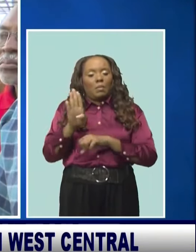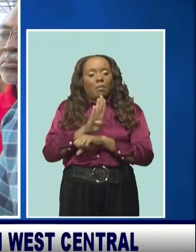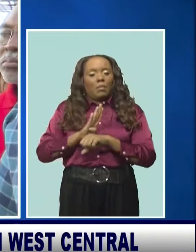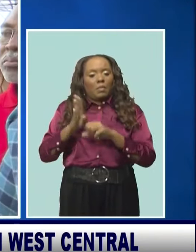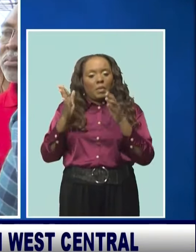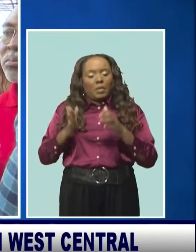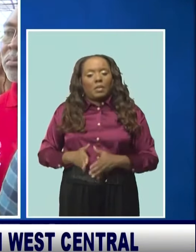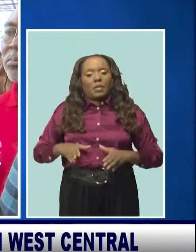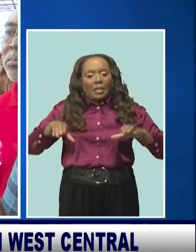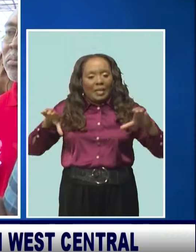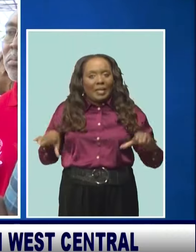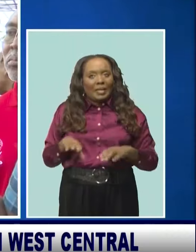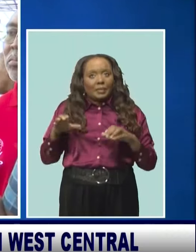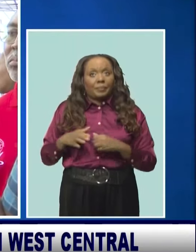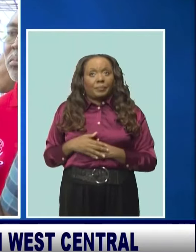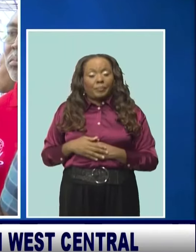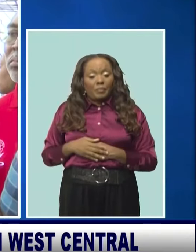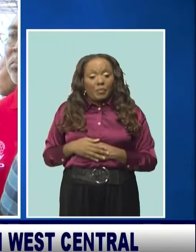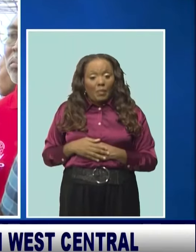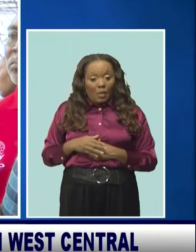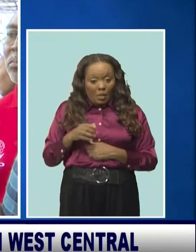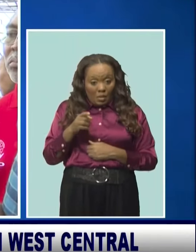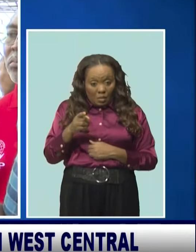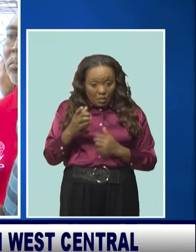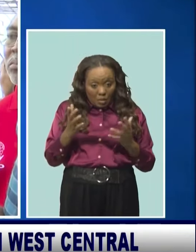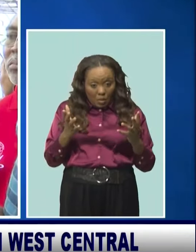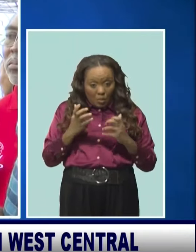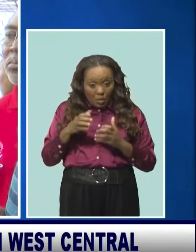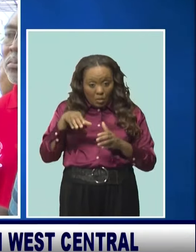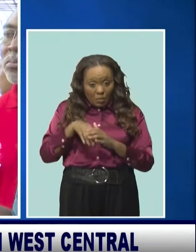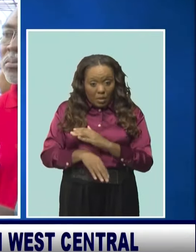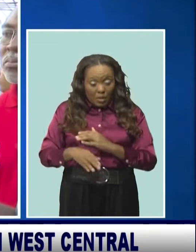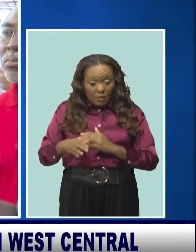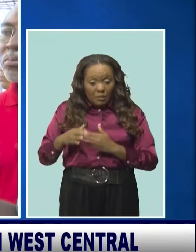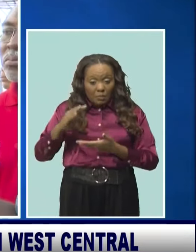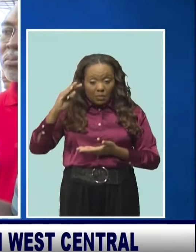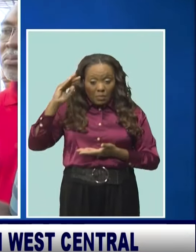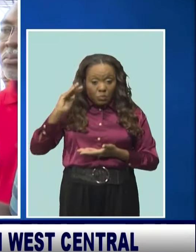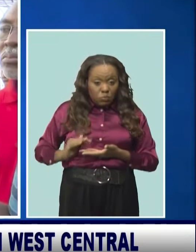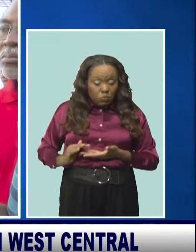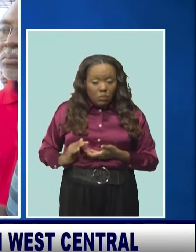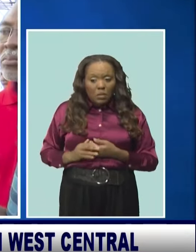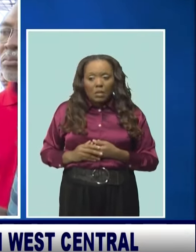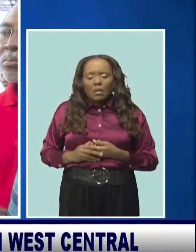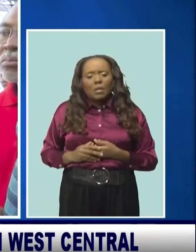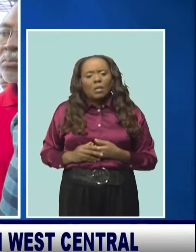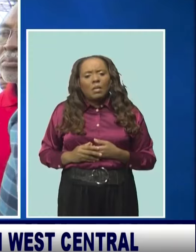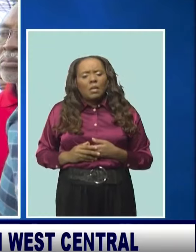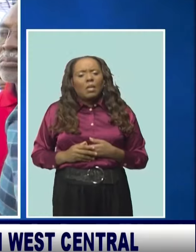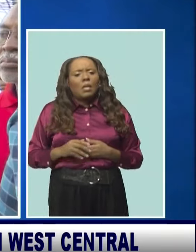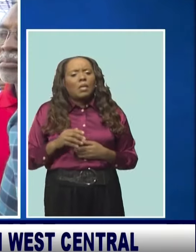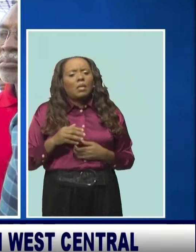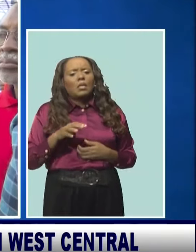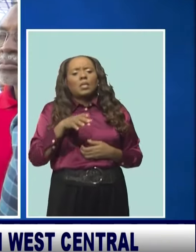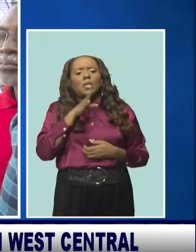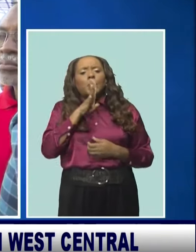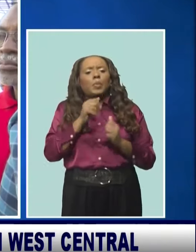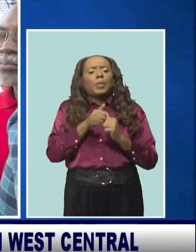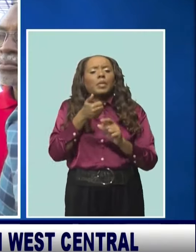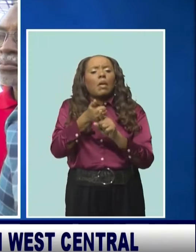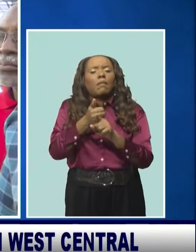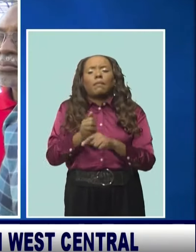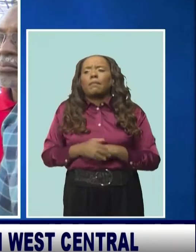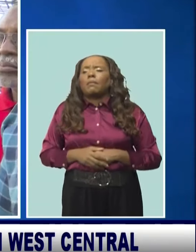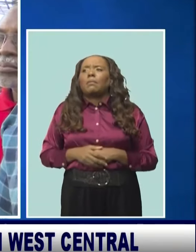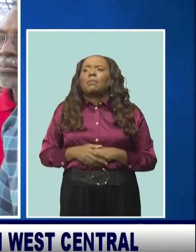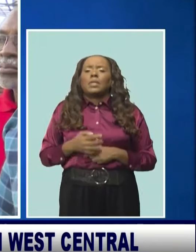is to look into the mirror if you want to see crime prevention and ask yourself, who can I mentor? Who can I point in the right direction? Because they cannot do it